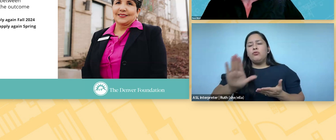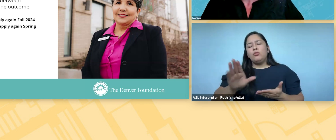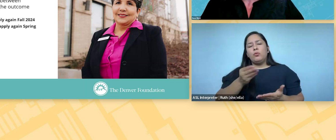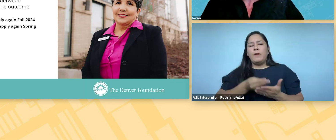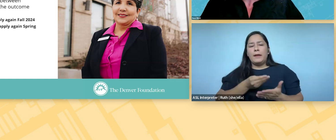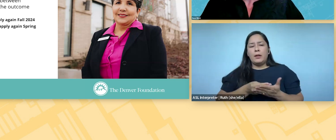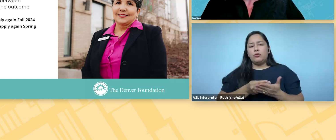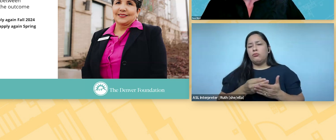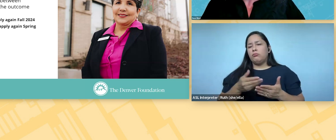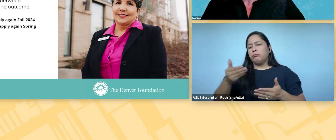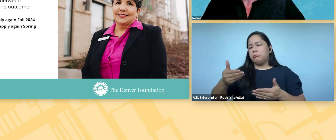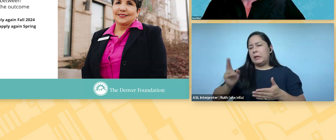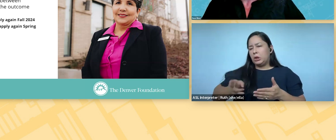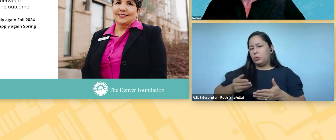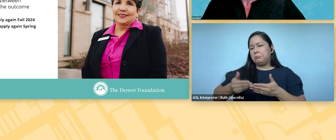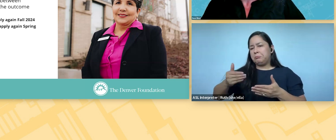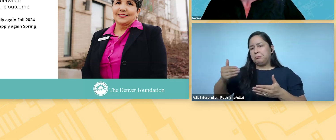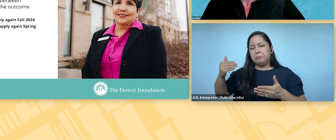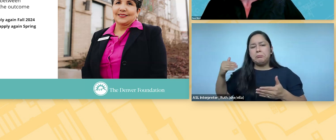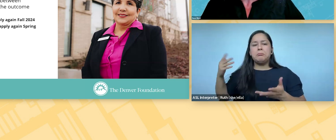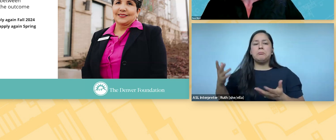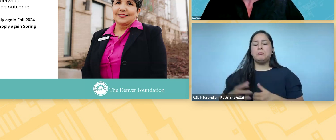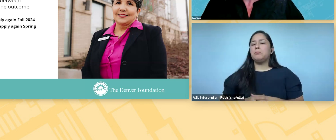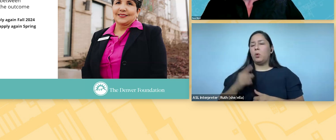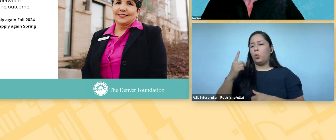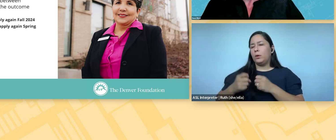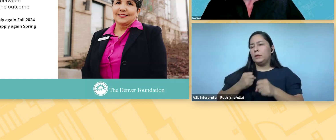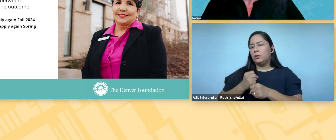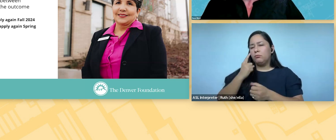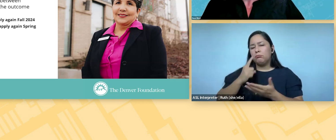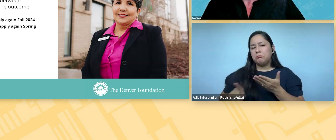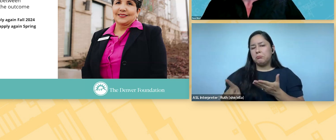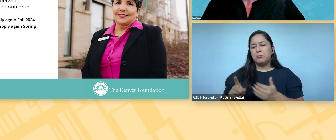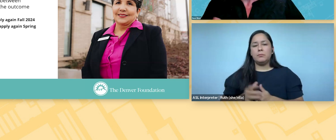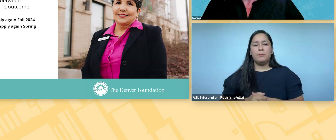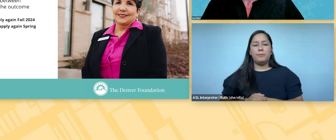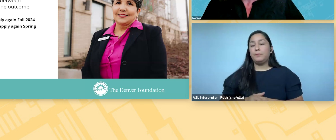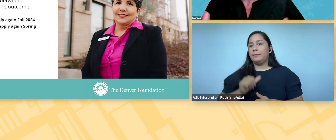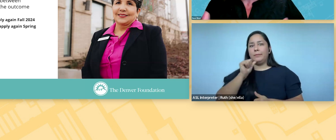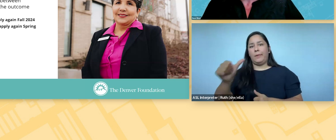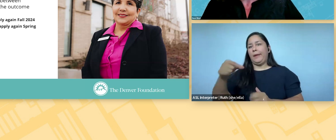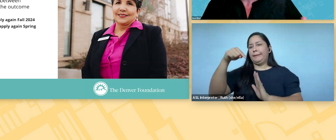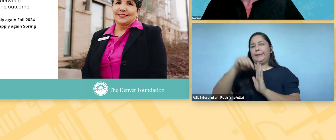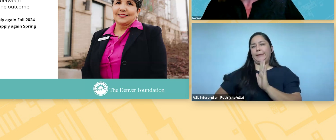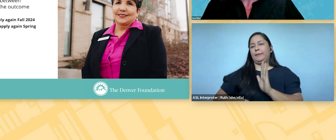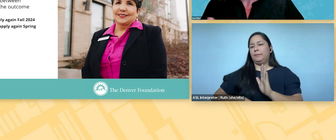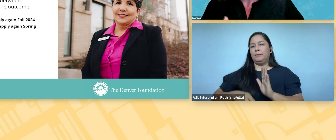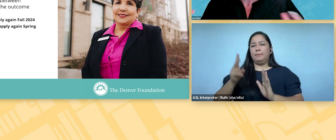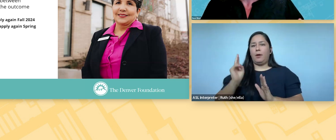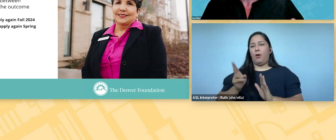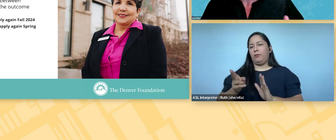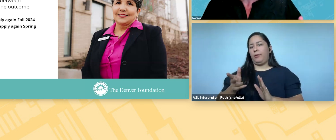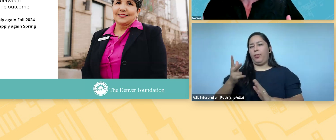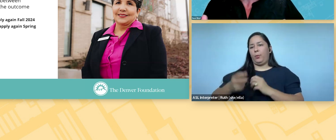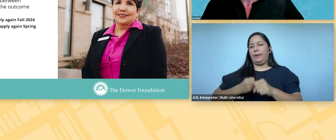be able to conduct the work that you're doing within a 1-year period. So we're not looking deeply at your 3-year audited